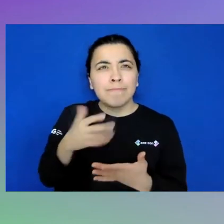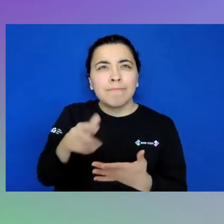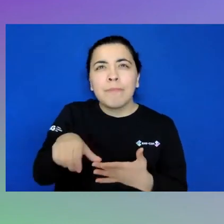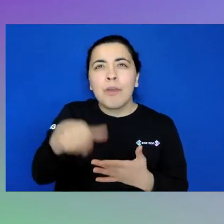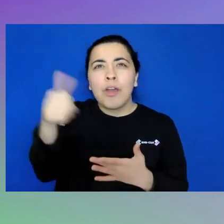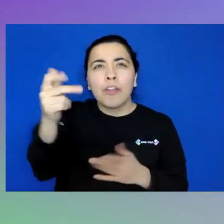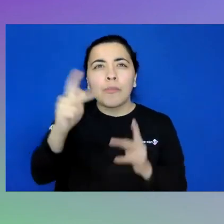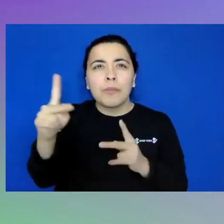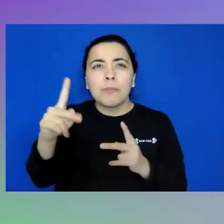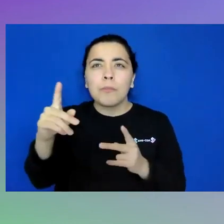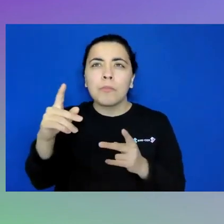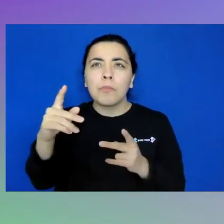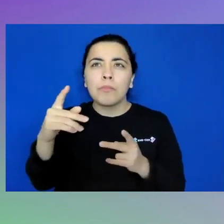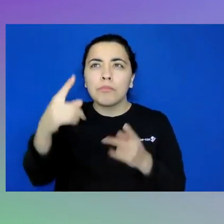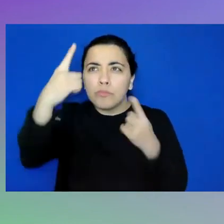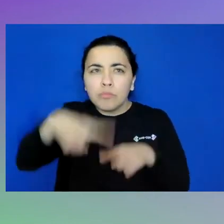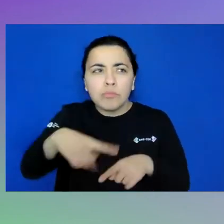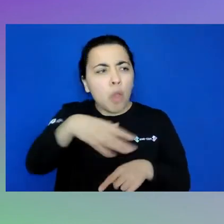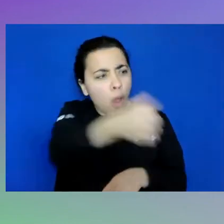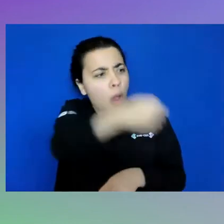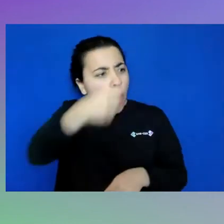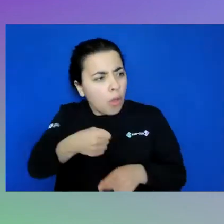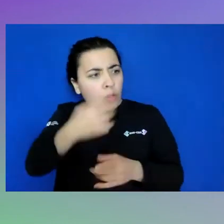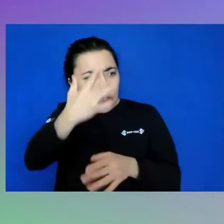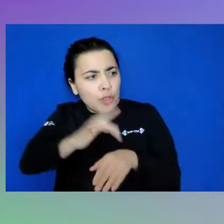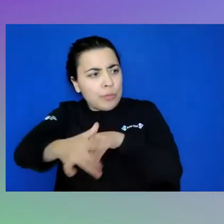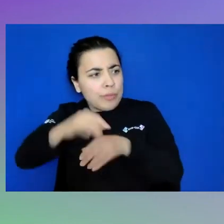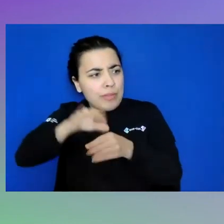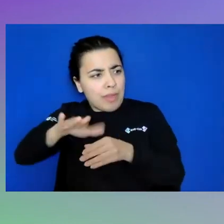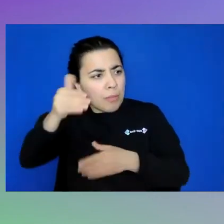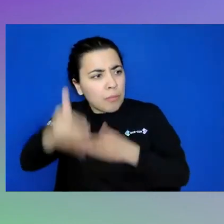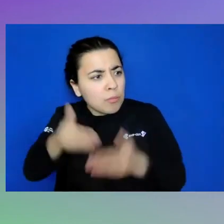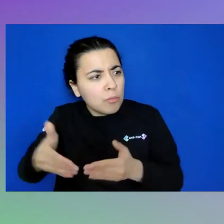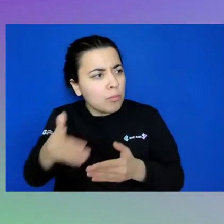project earlier in the process? Ask questions and make friends.